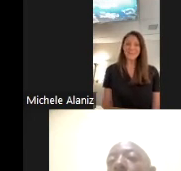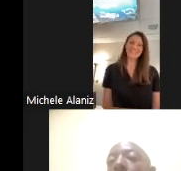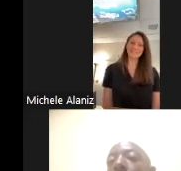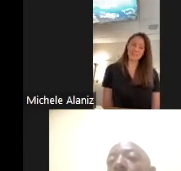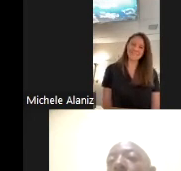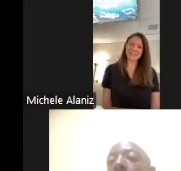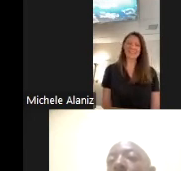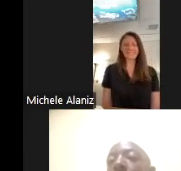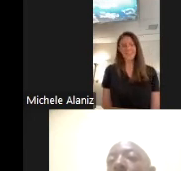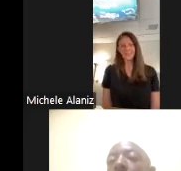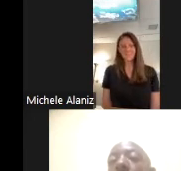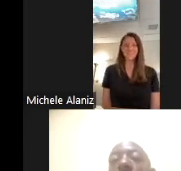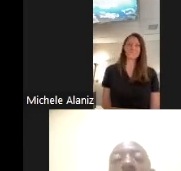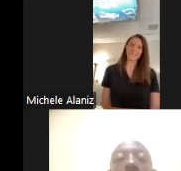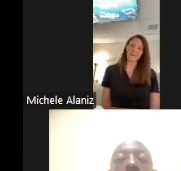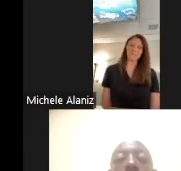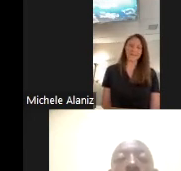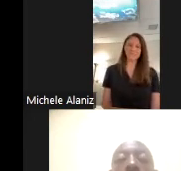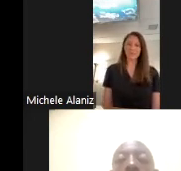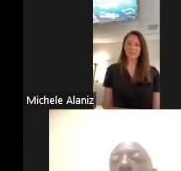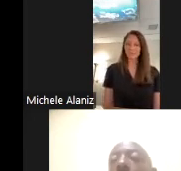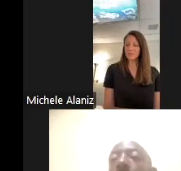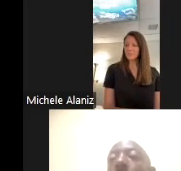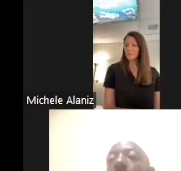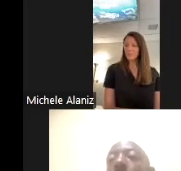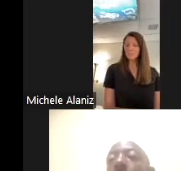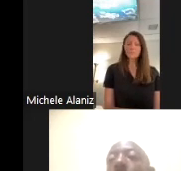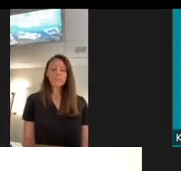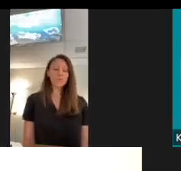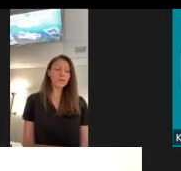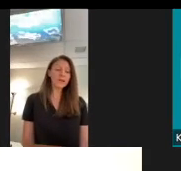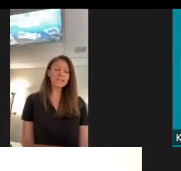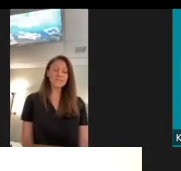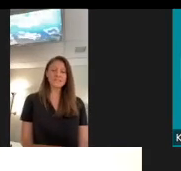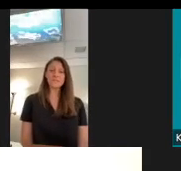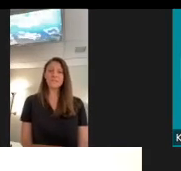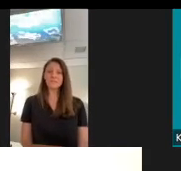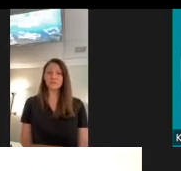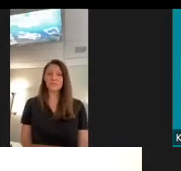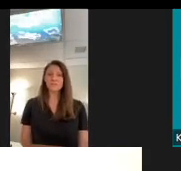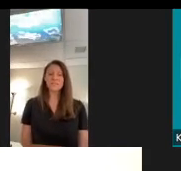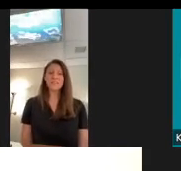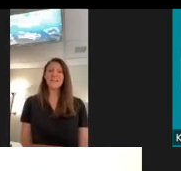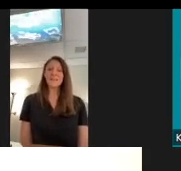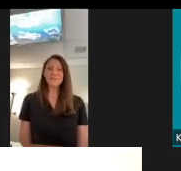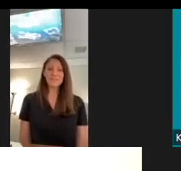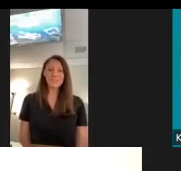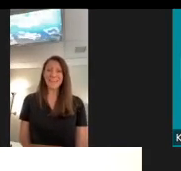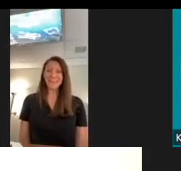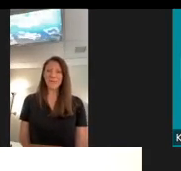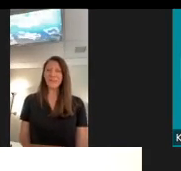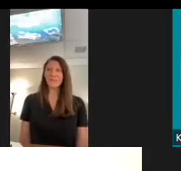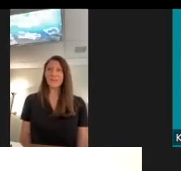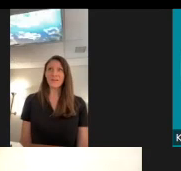go. And then he swims down and he gathers those items and comes back. So that would be working memory. for cognitive flexibility, of course, would be if you're just